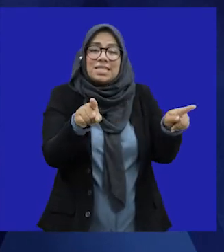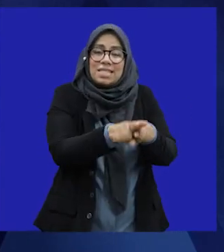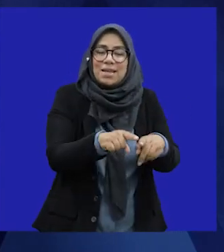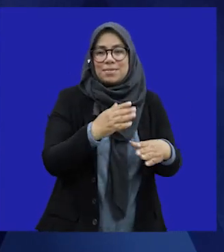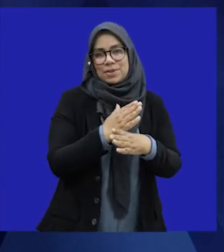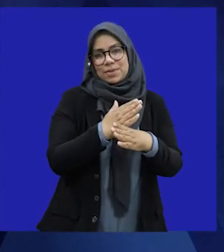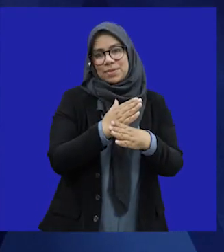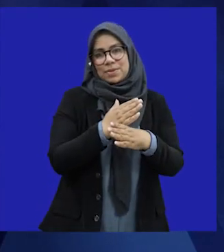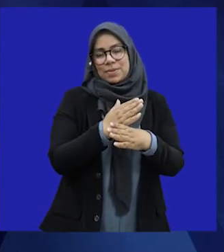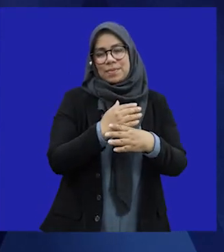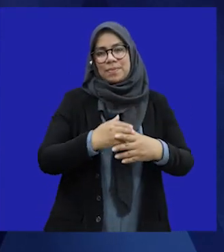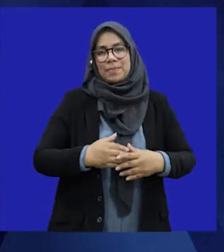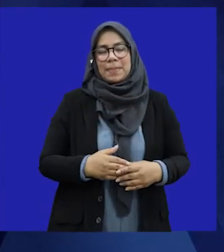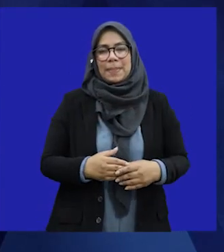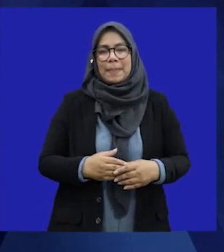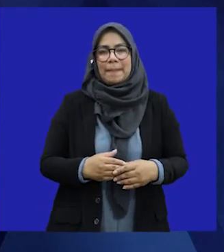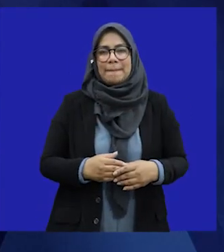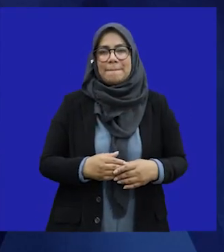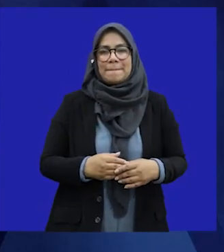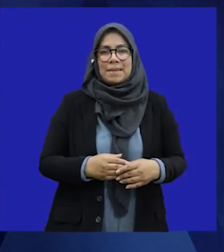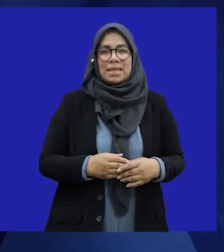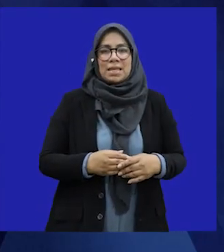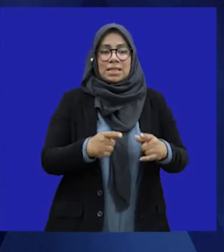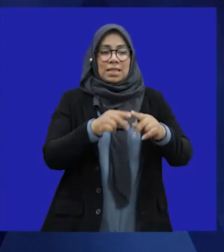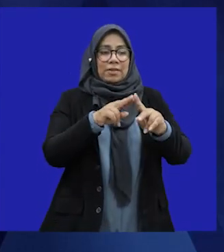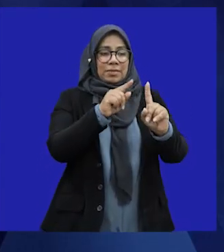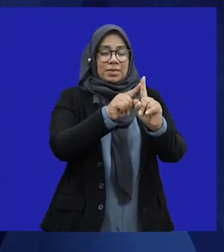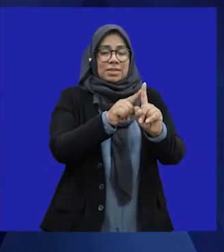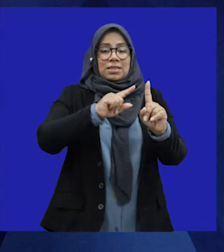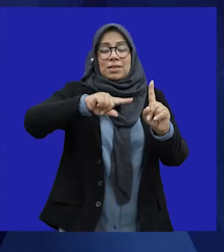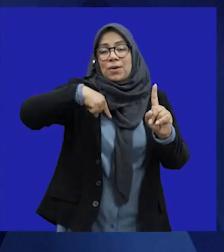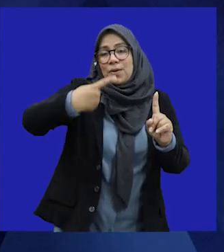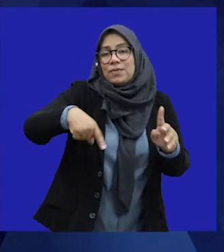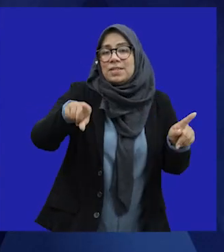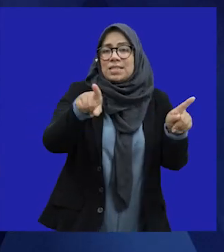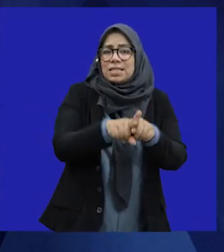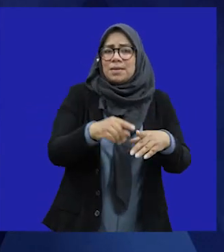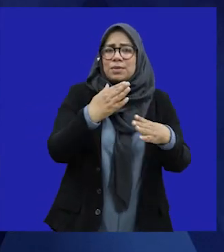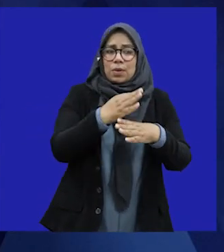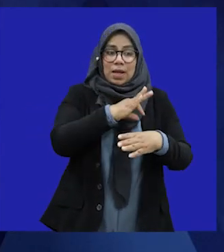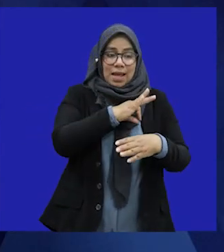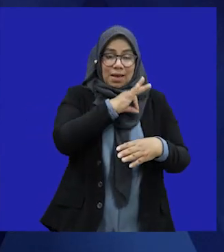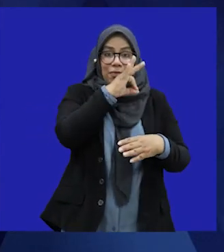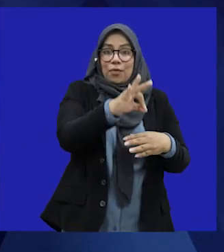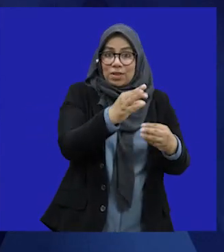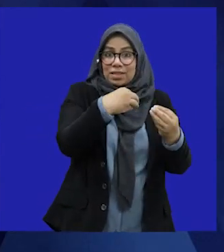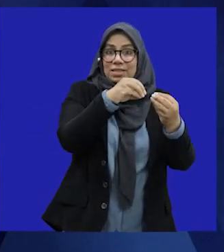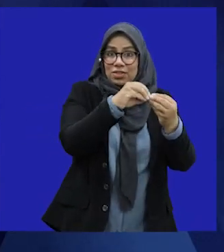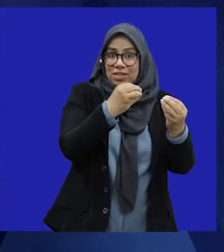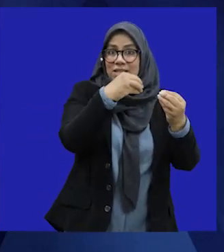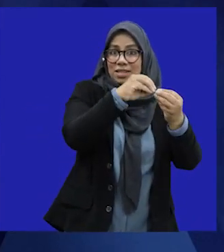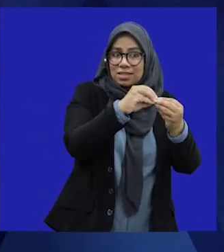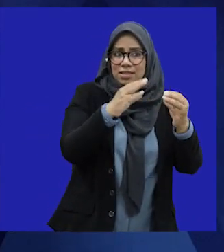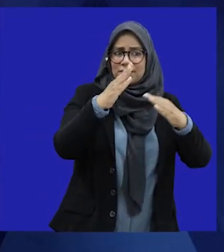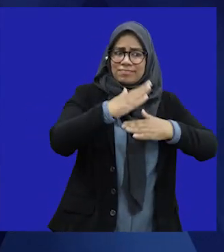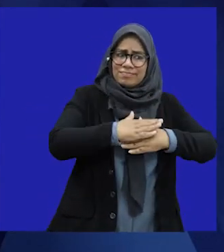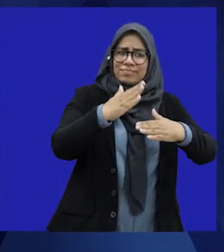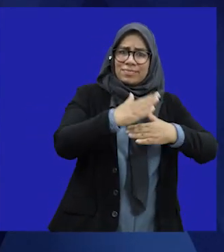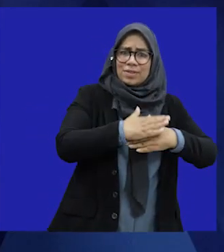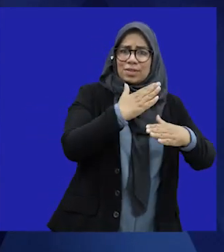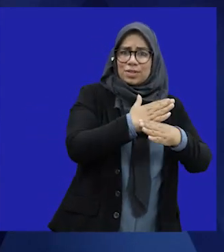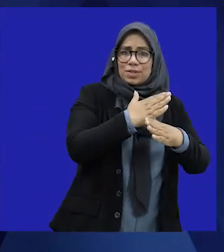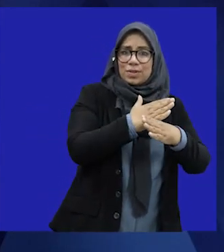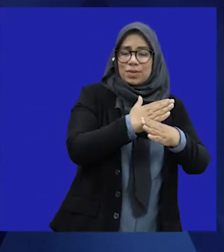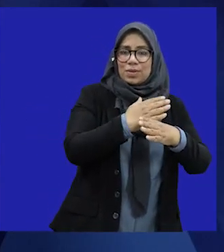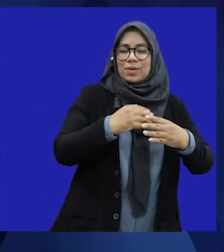and my servant keeps on coming closer to me through performing voluntary prayers or doing extra deeds besides what